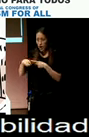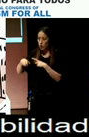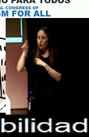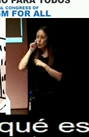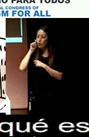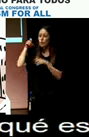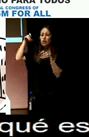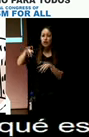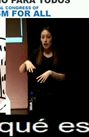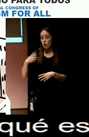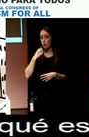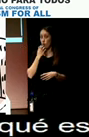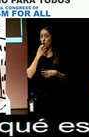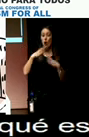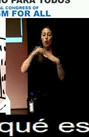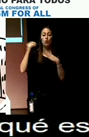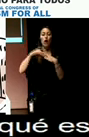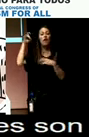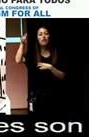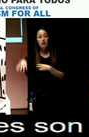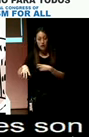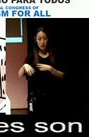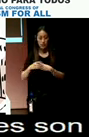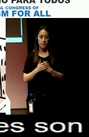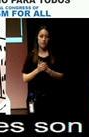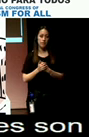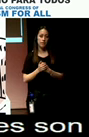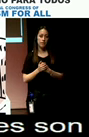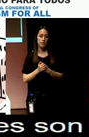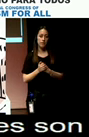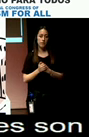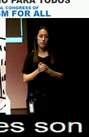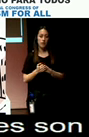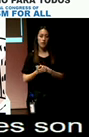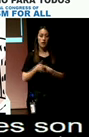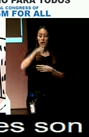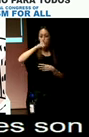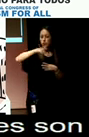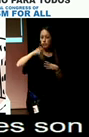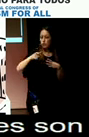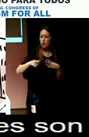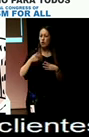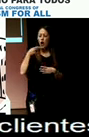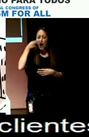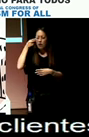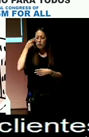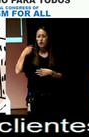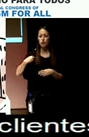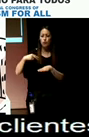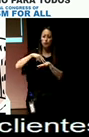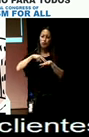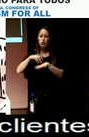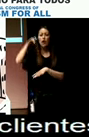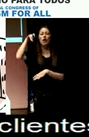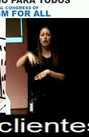clients in a way, would be interested to see in such a platform. What would they need to have? What was the information? What would be the commercial